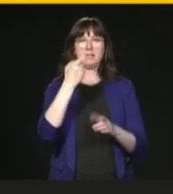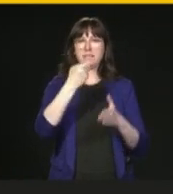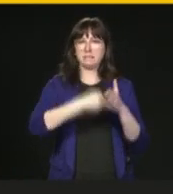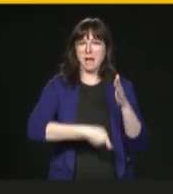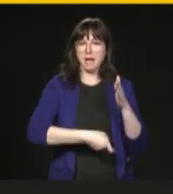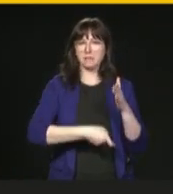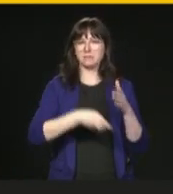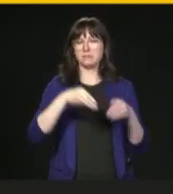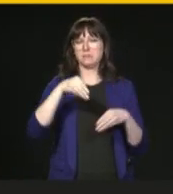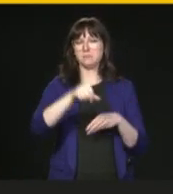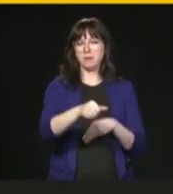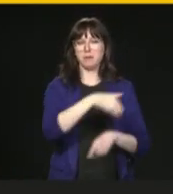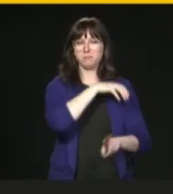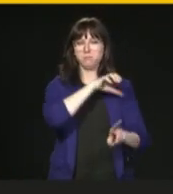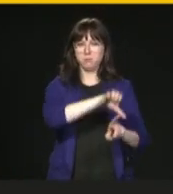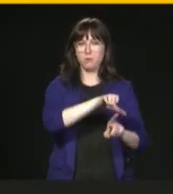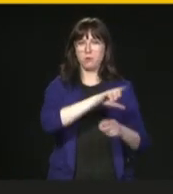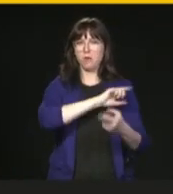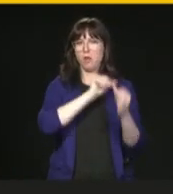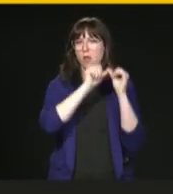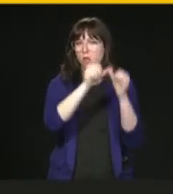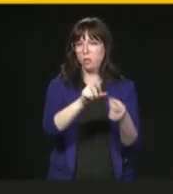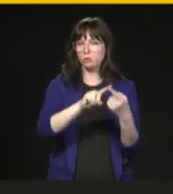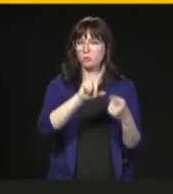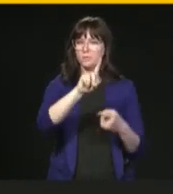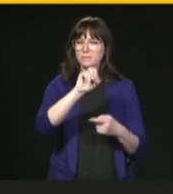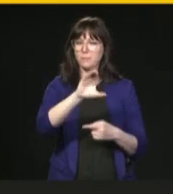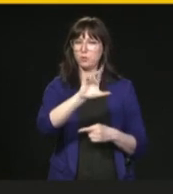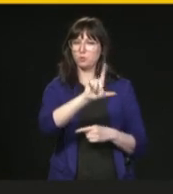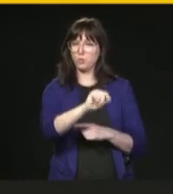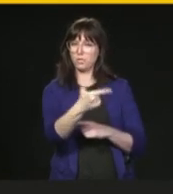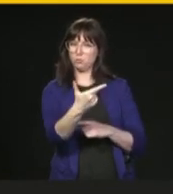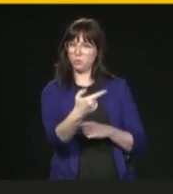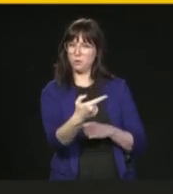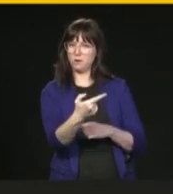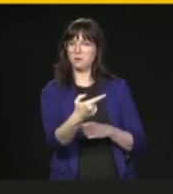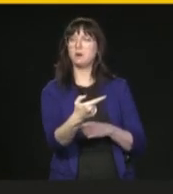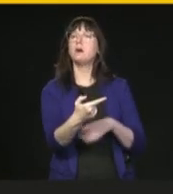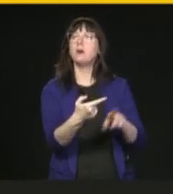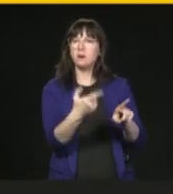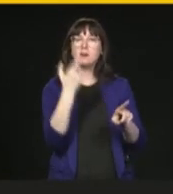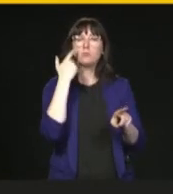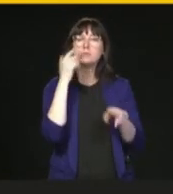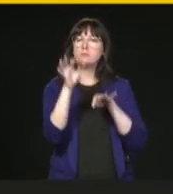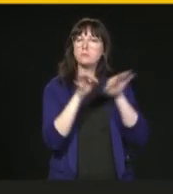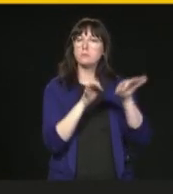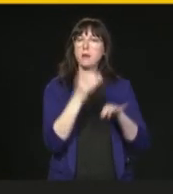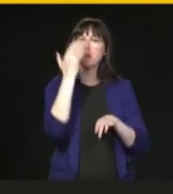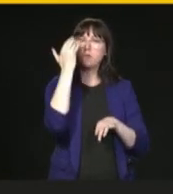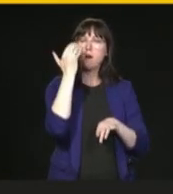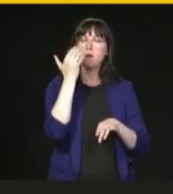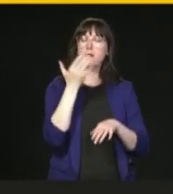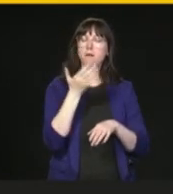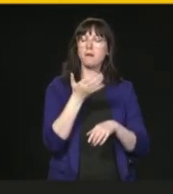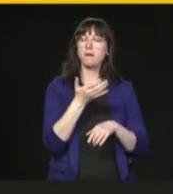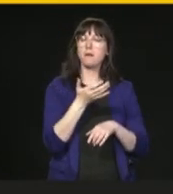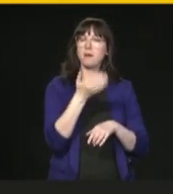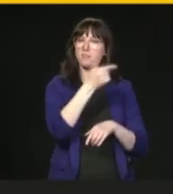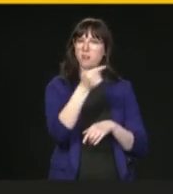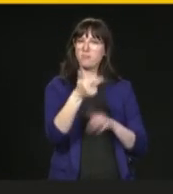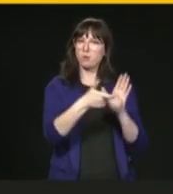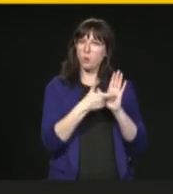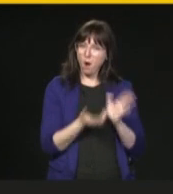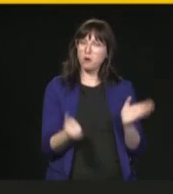and spending powers until December 2021. You explained why your government thought that it needed that kind of